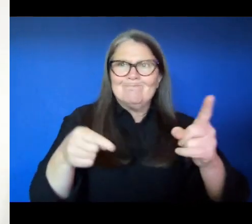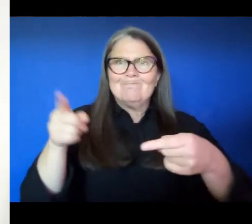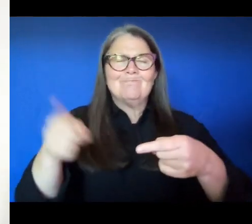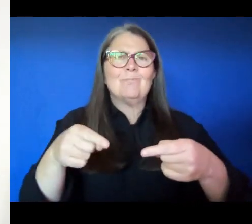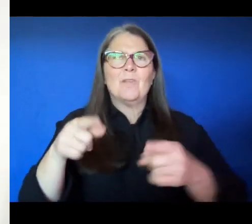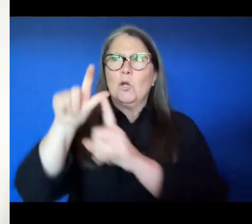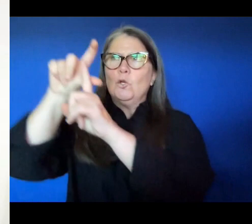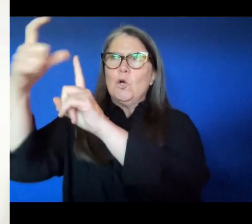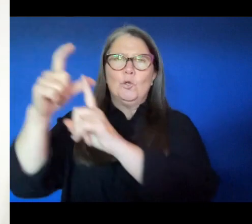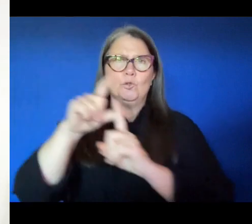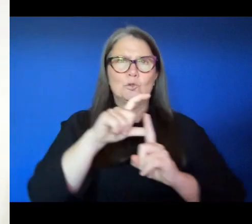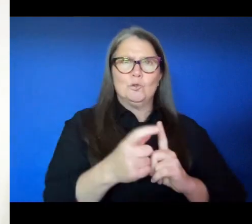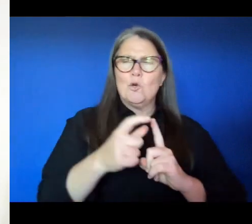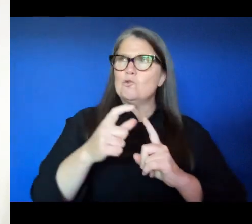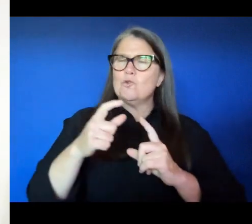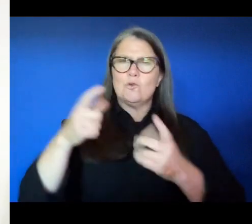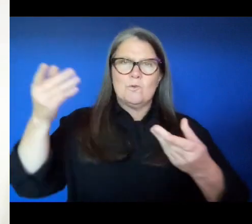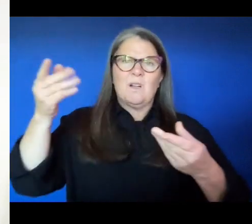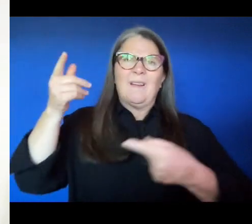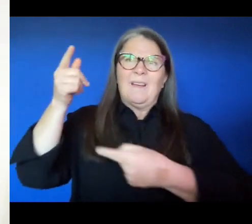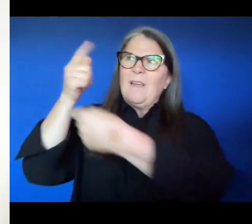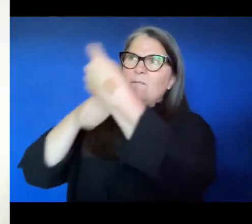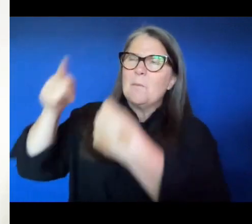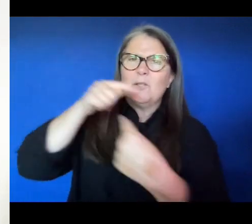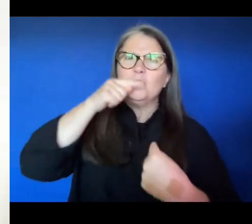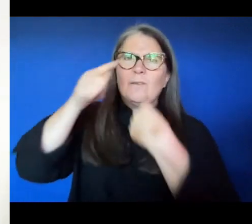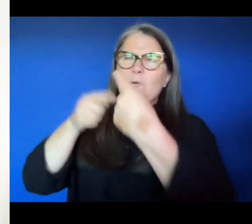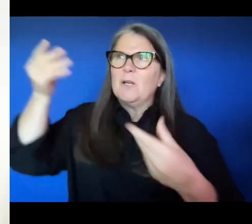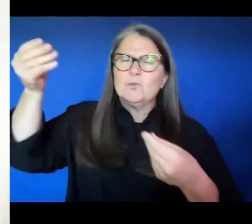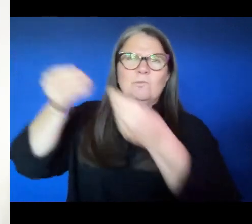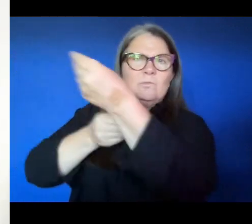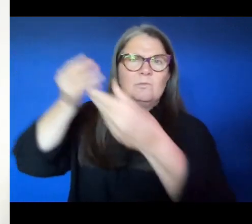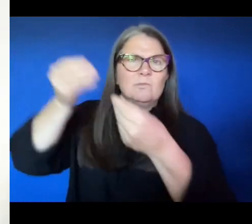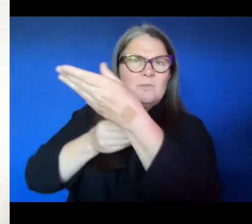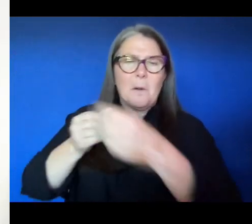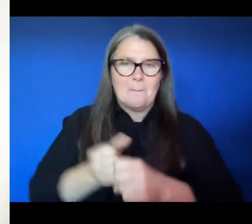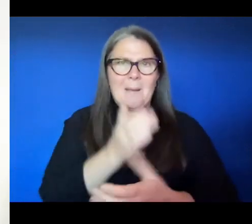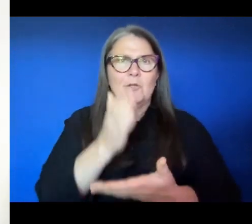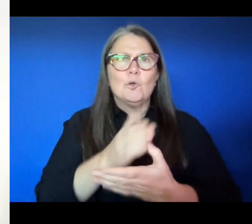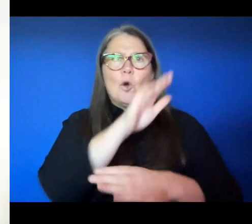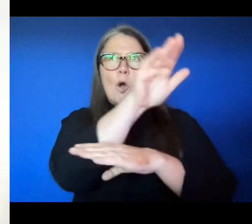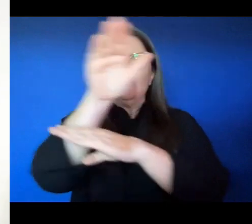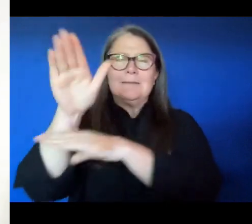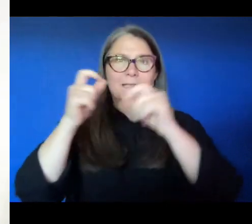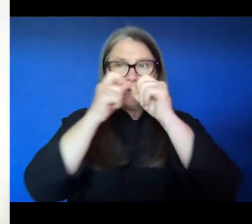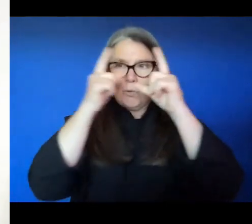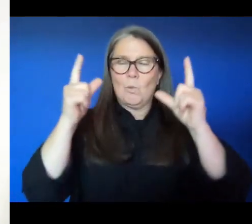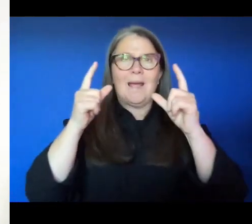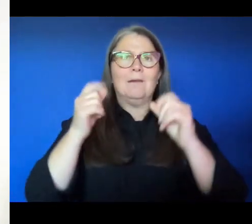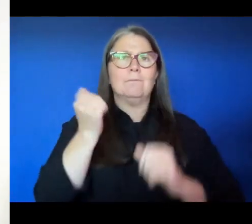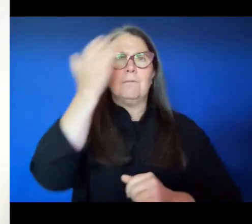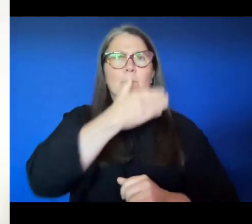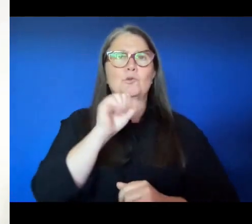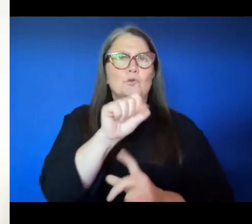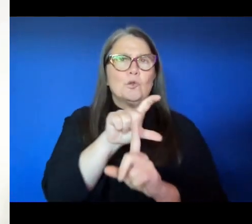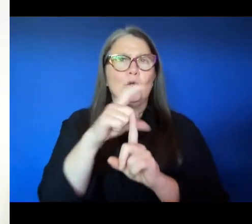culture is being viewed outside of Australia. It's really important. I think that we've also, before I